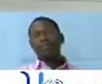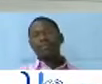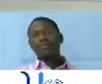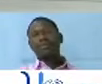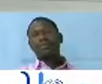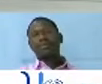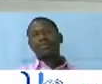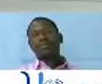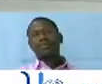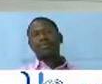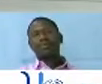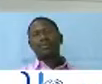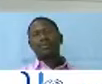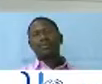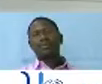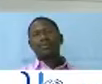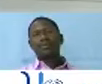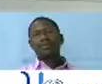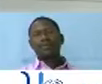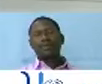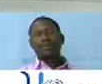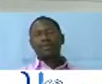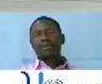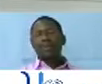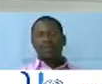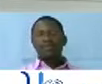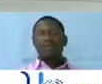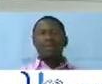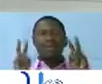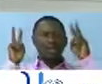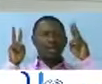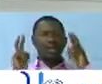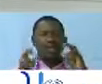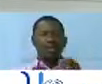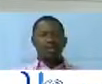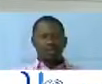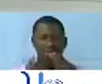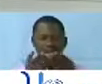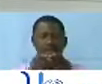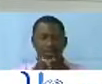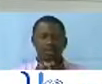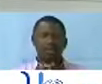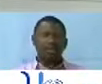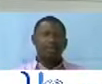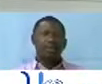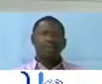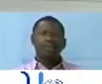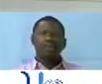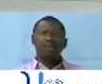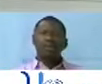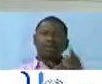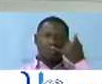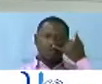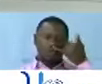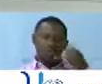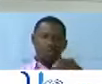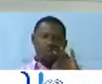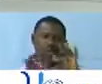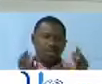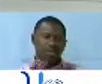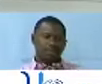he instructed Holgam. Ci jamono joy ci la joxe ndigal Holgam dog squad to